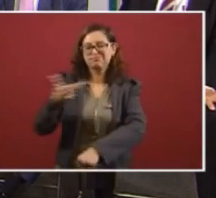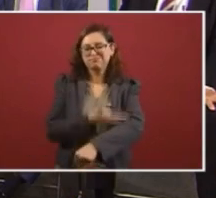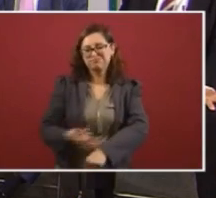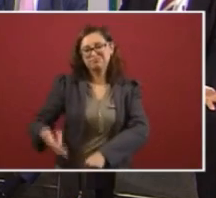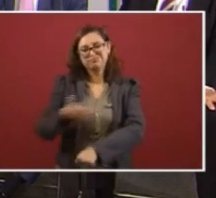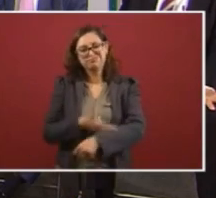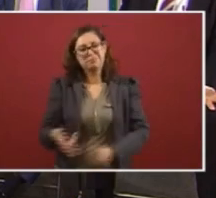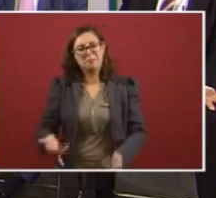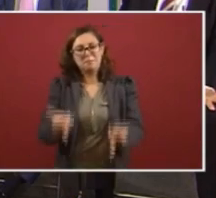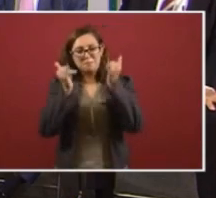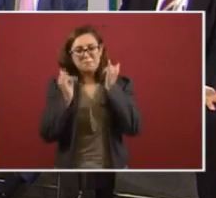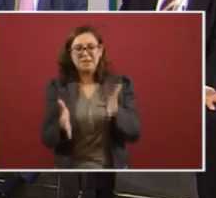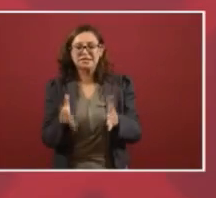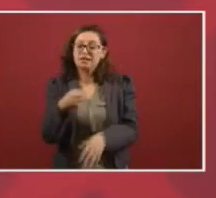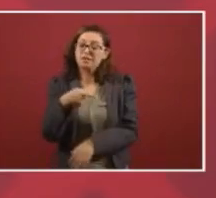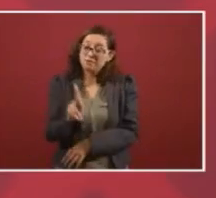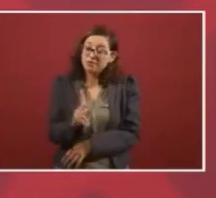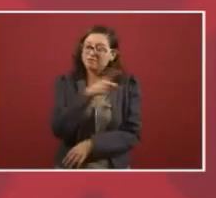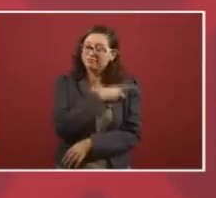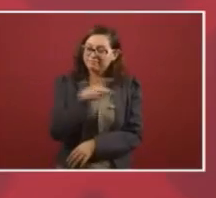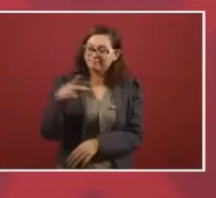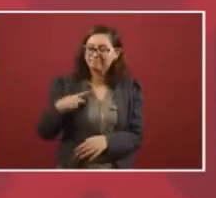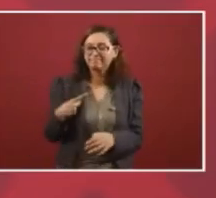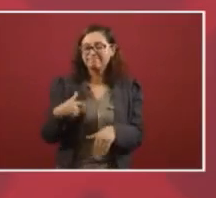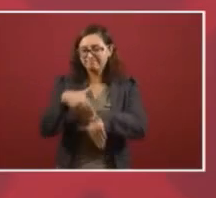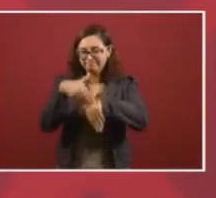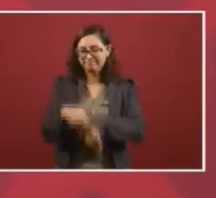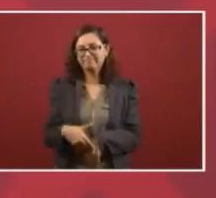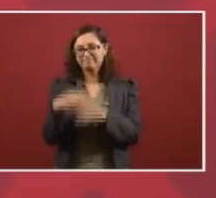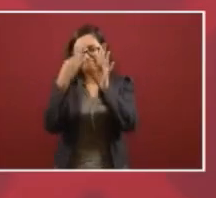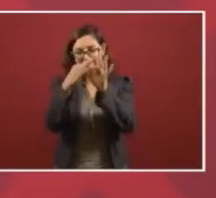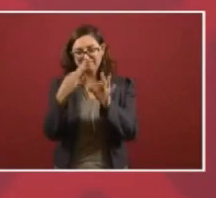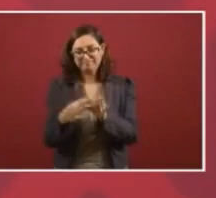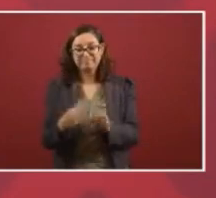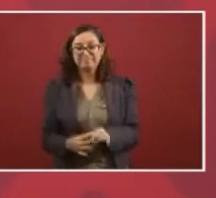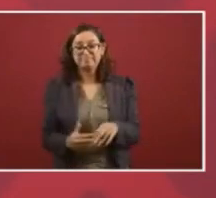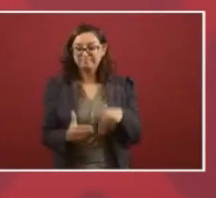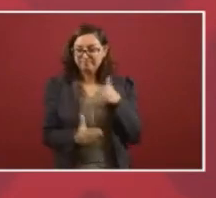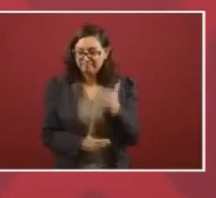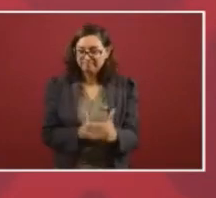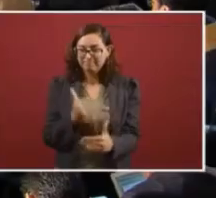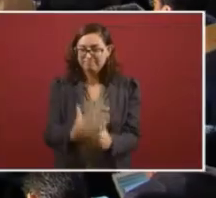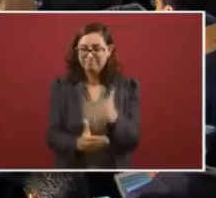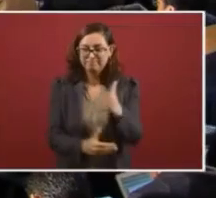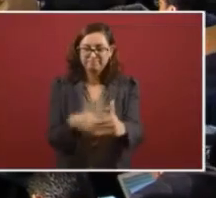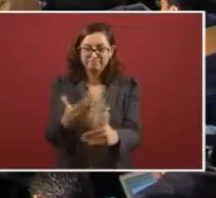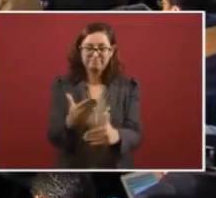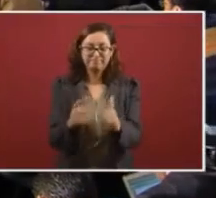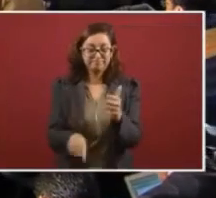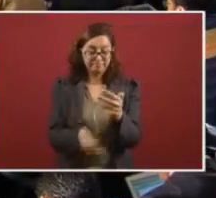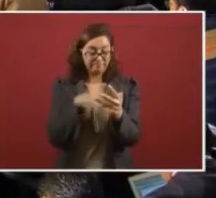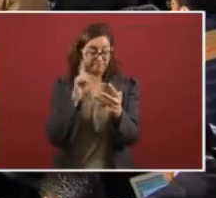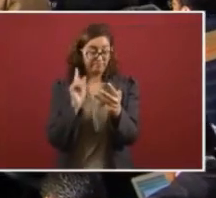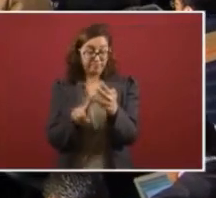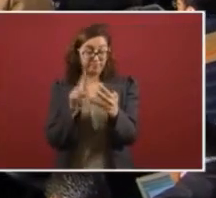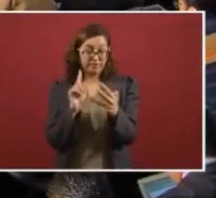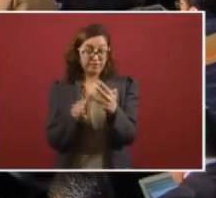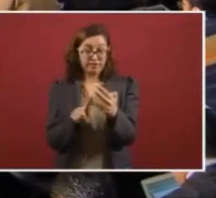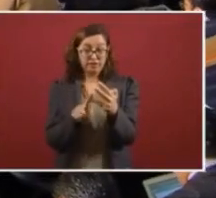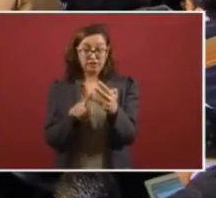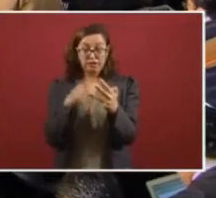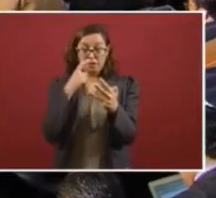procedures and requirements in order to advance. But the third thing is